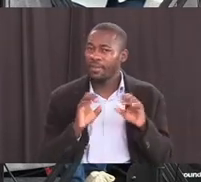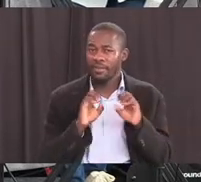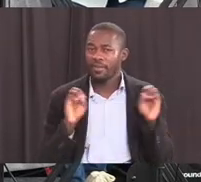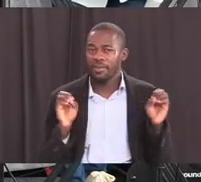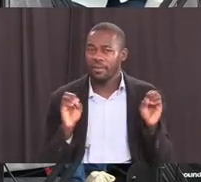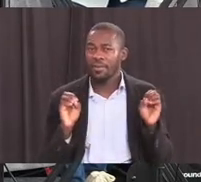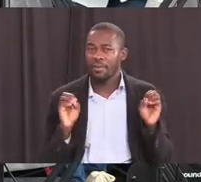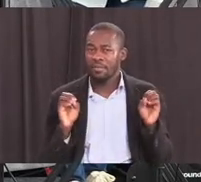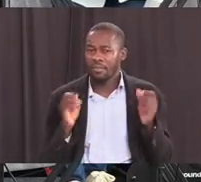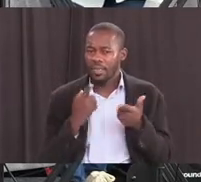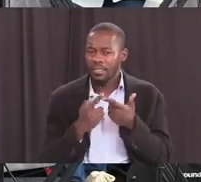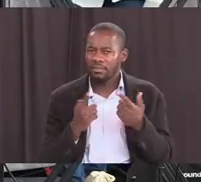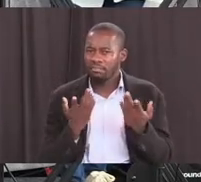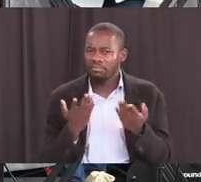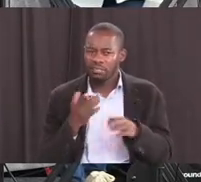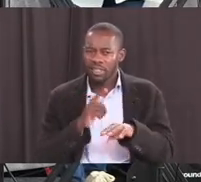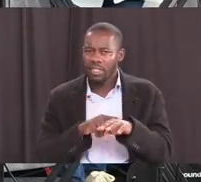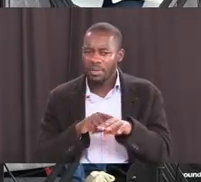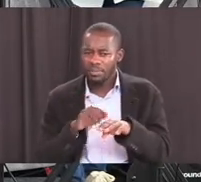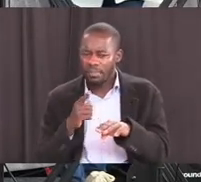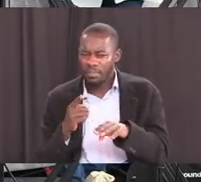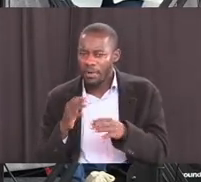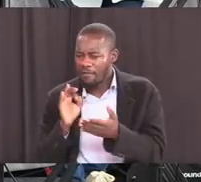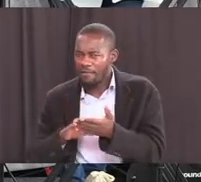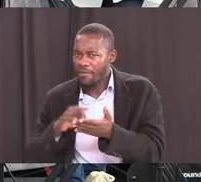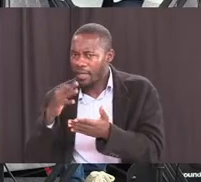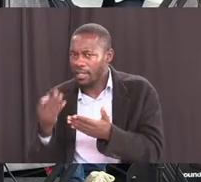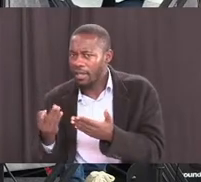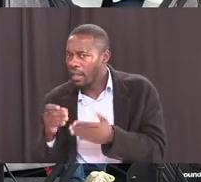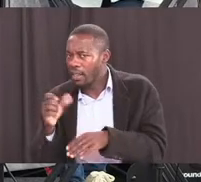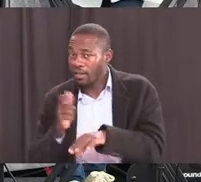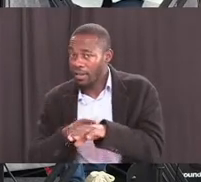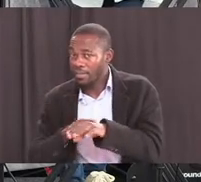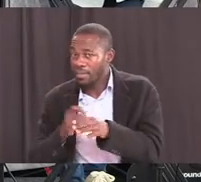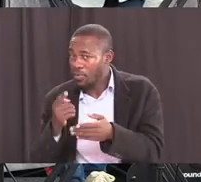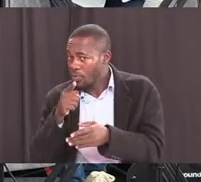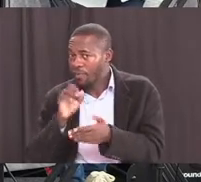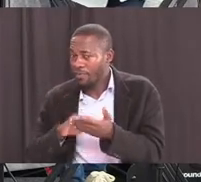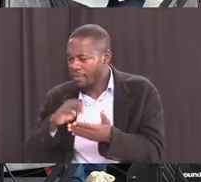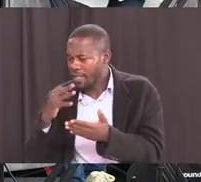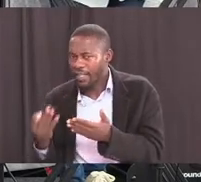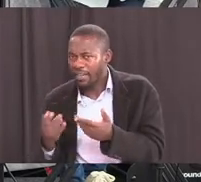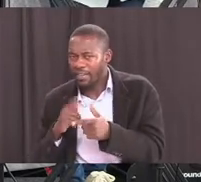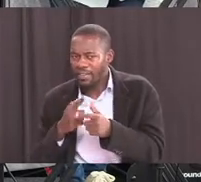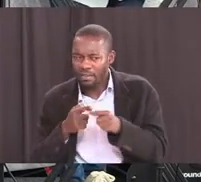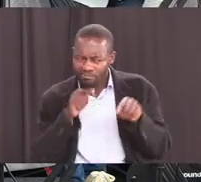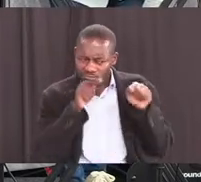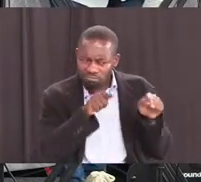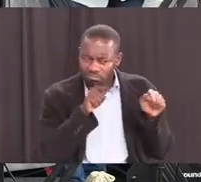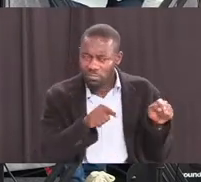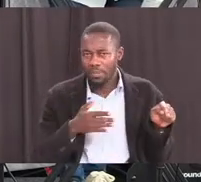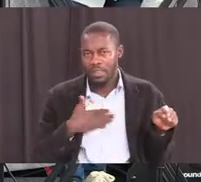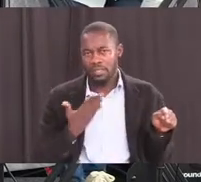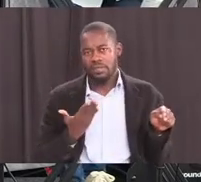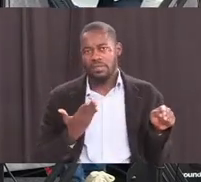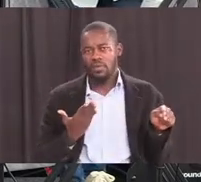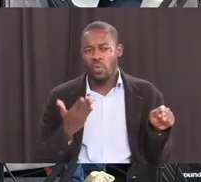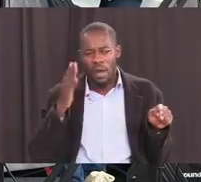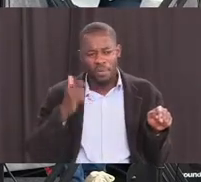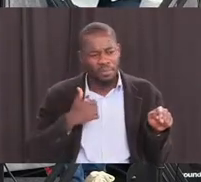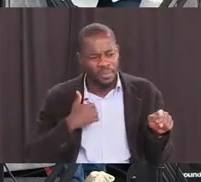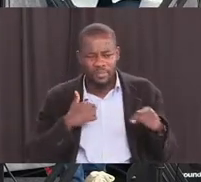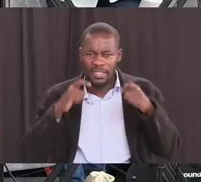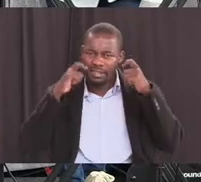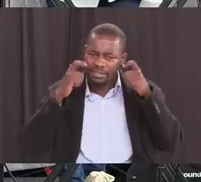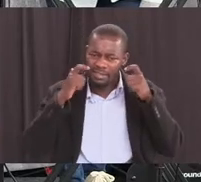are the problem. This thing hasn't happened for me. Maybe it's because I'm a sinner. Maybe